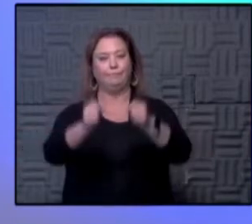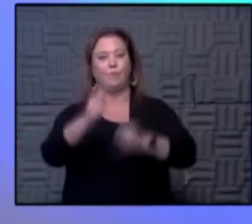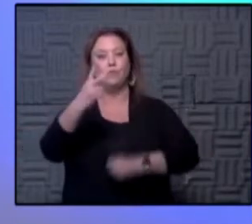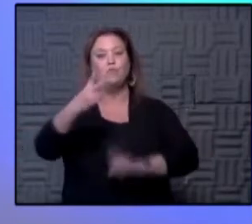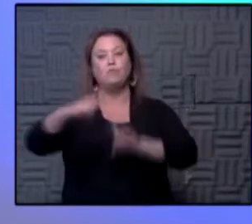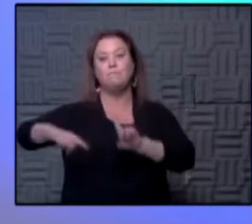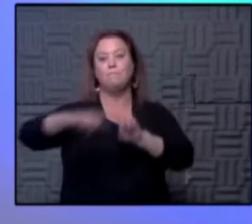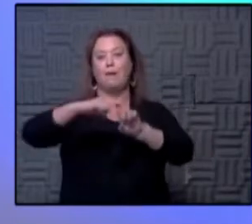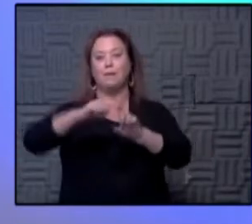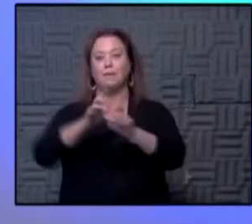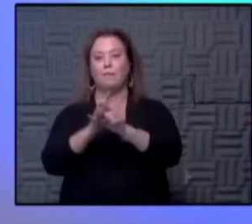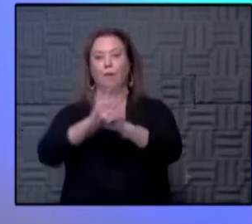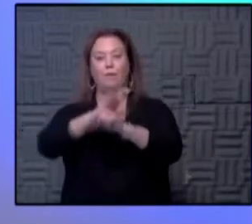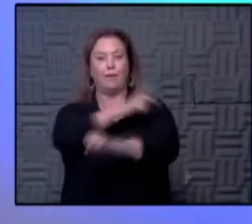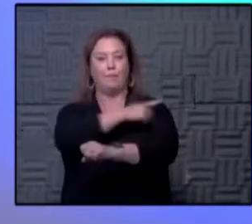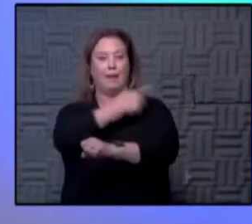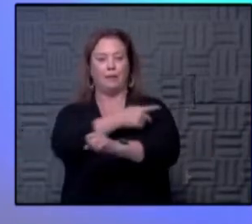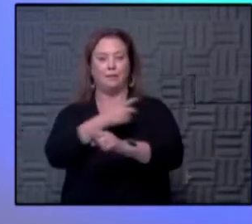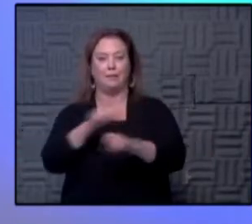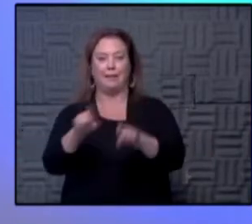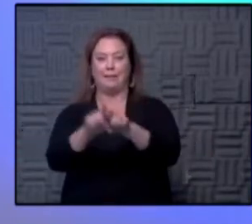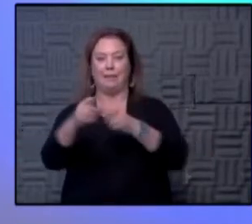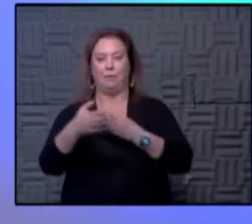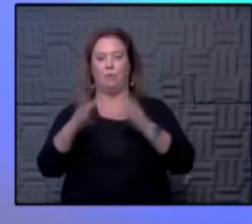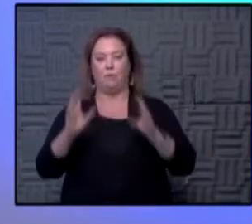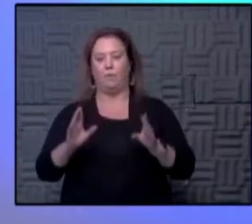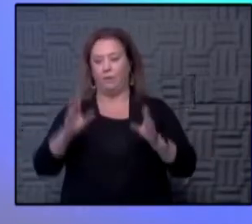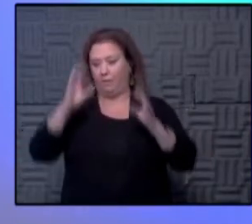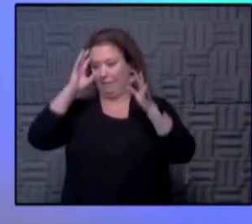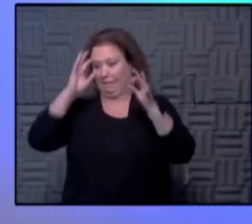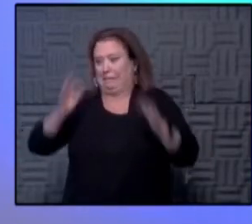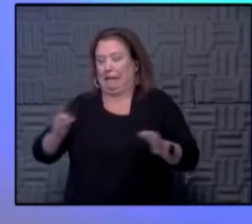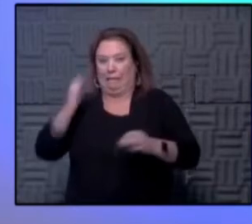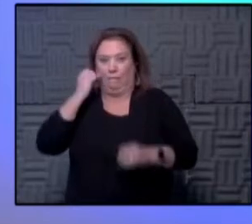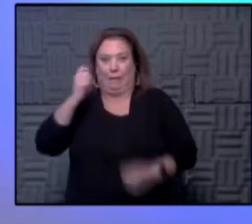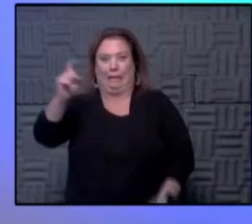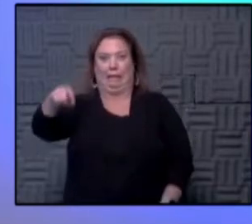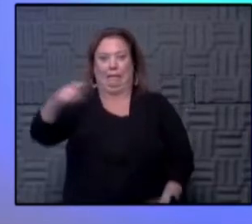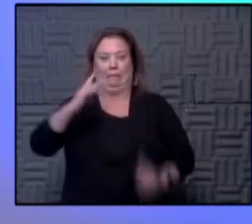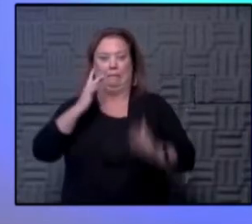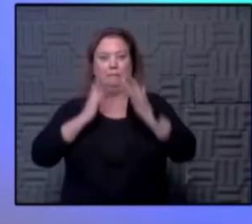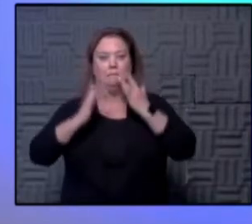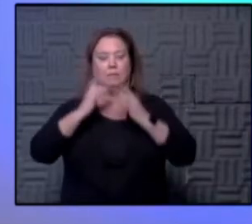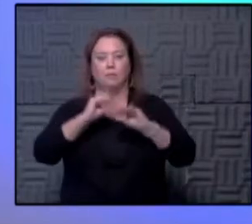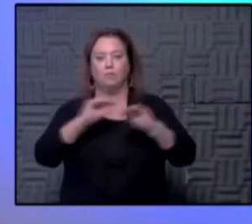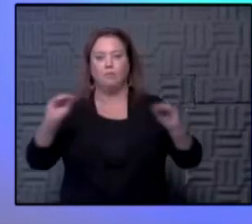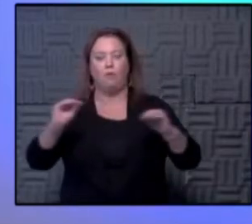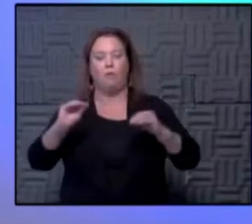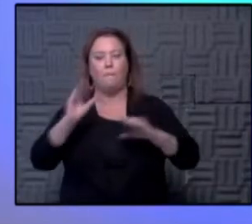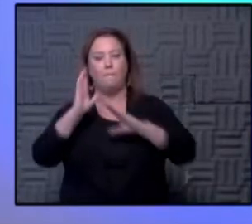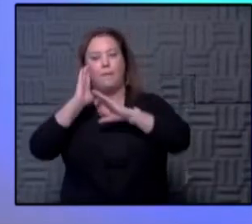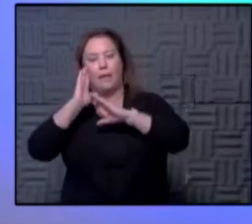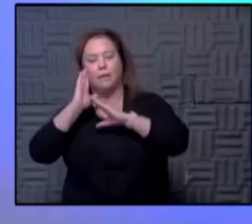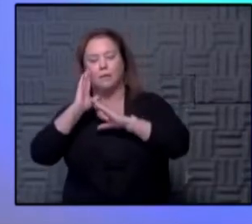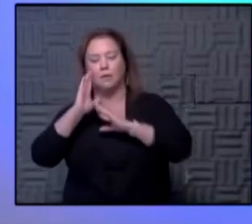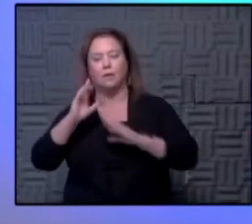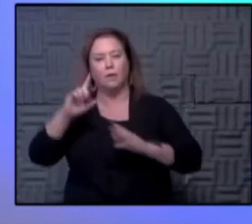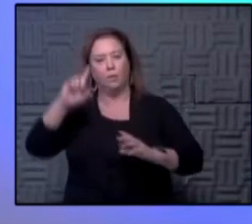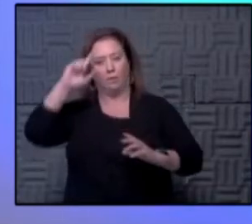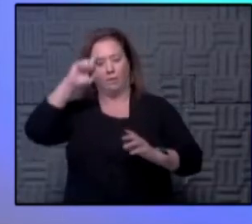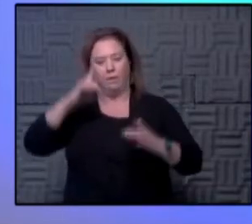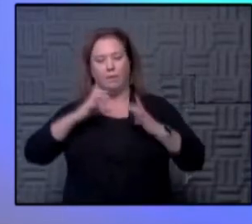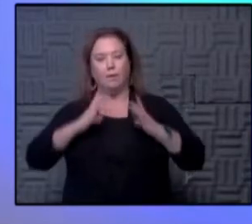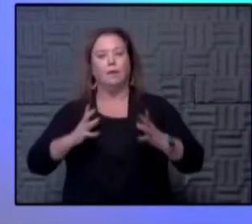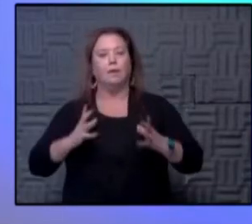room, fortunately, but I think we've decided that if we absolutely needed to, that we didn't feel that it would pose a significant risk